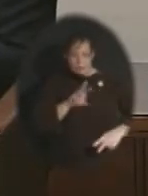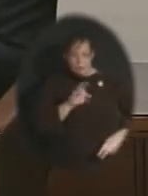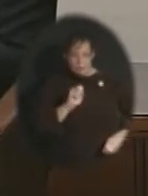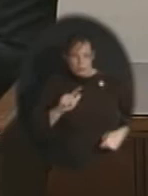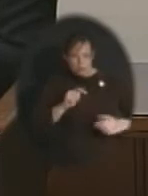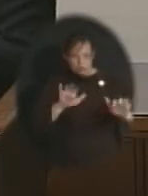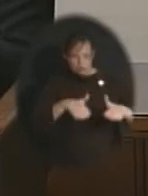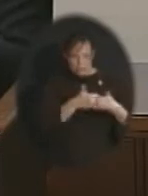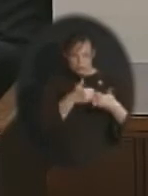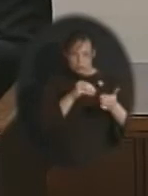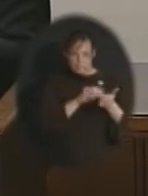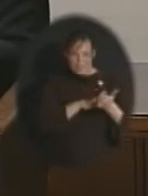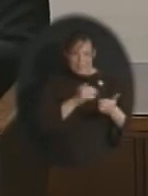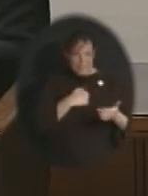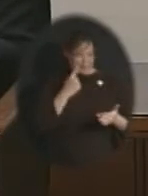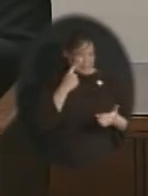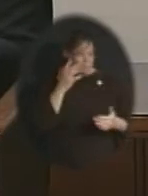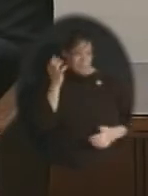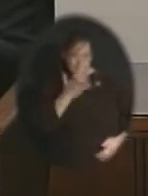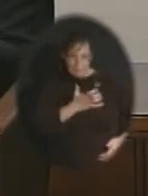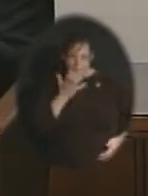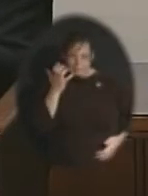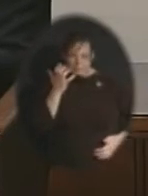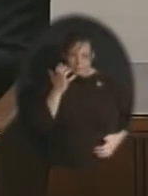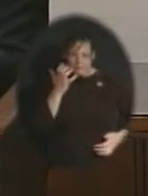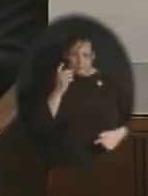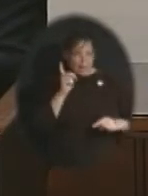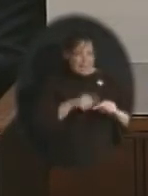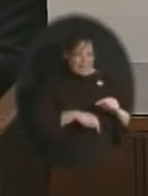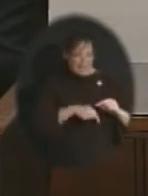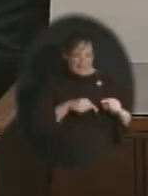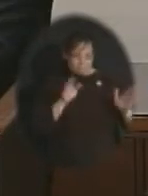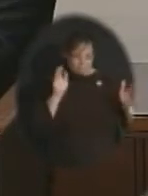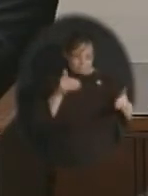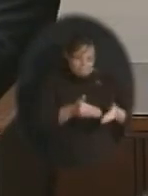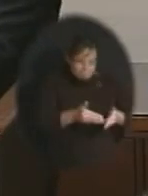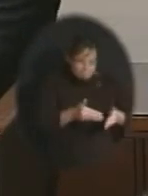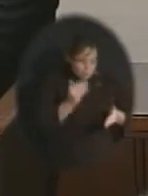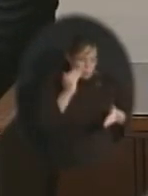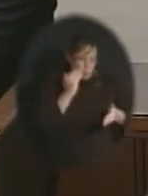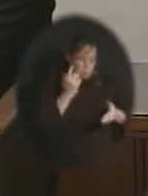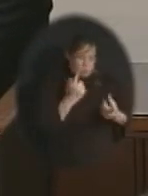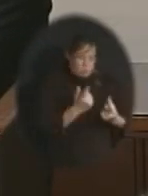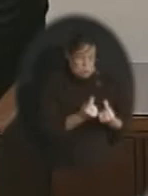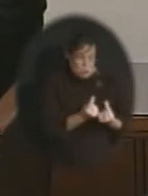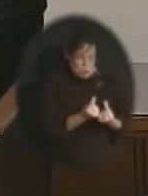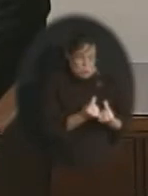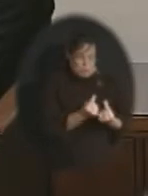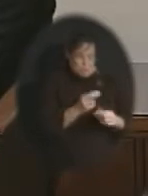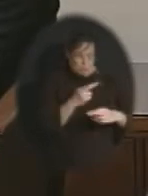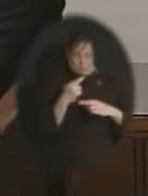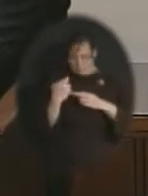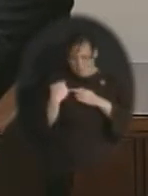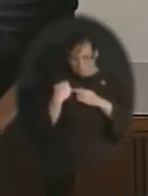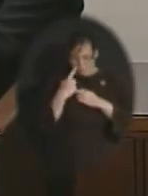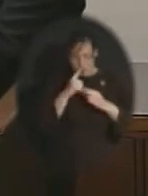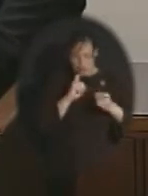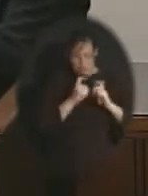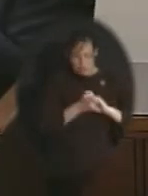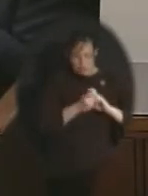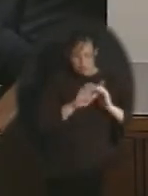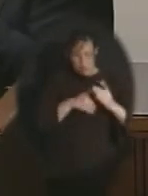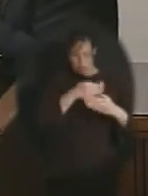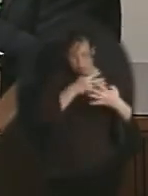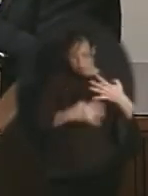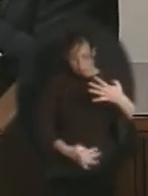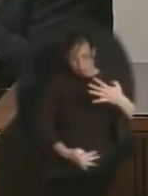impact. Right. I think it's going to be amazing. I can't isolate it to know, is it responsible for changes, or is it all these